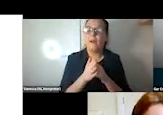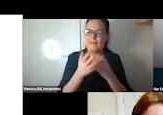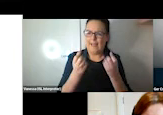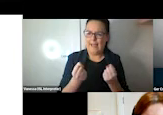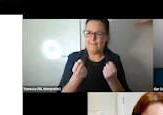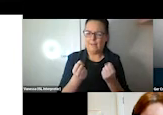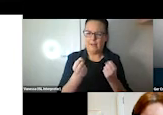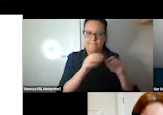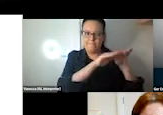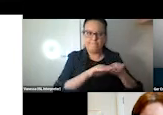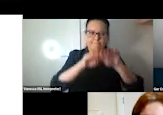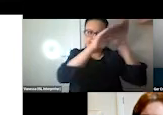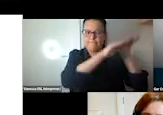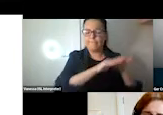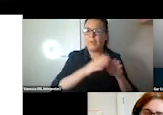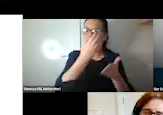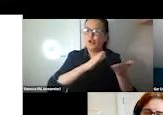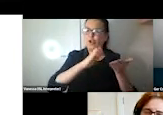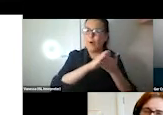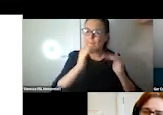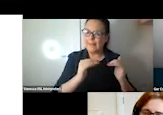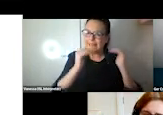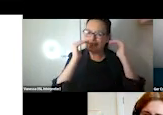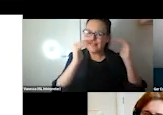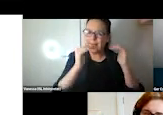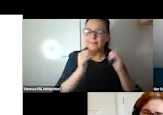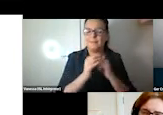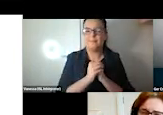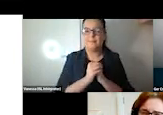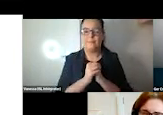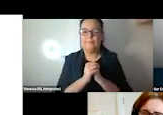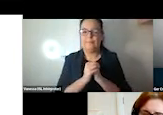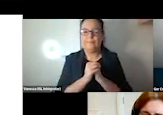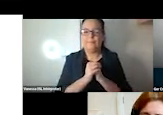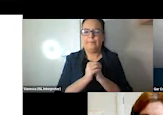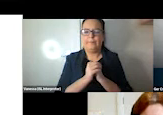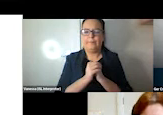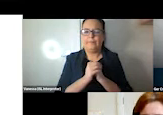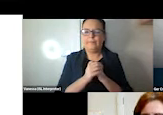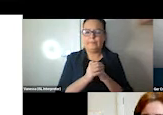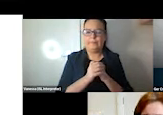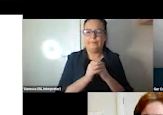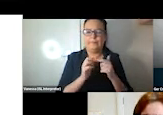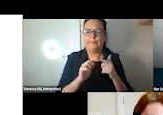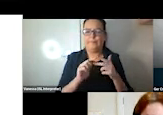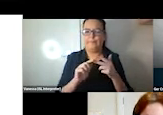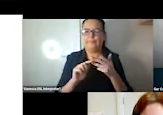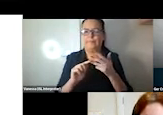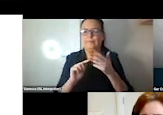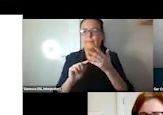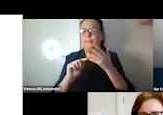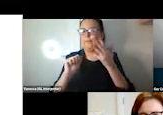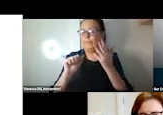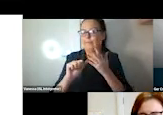European standard. Also, the whole interoperability of components made by different companies